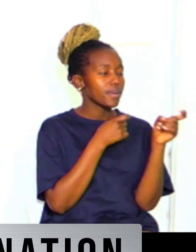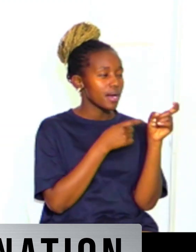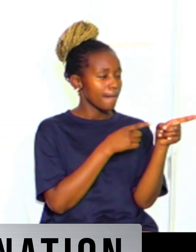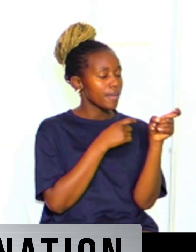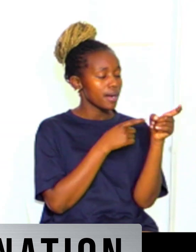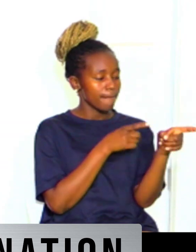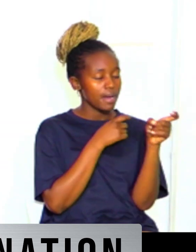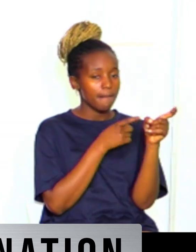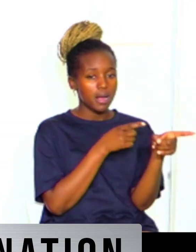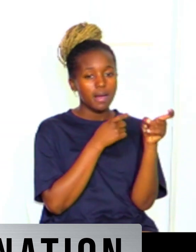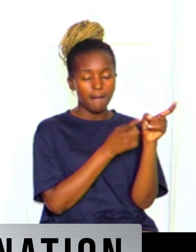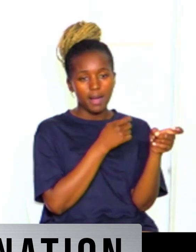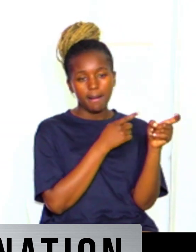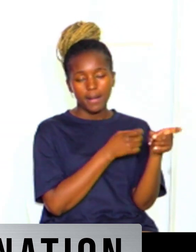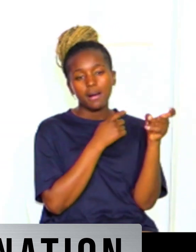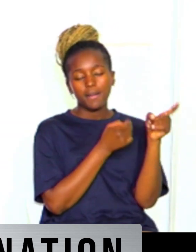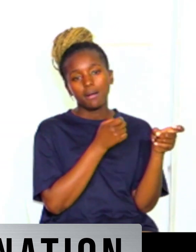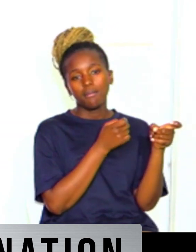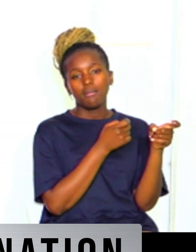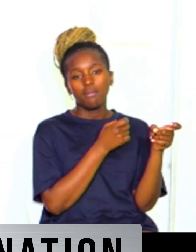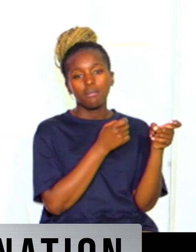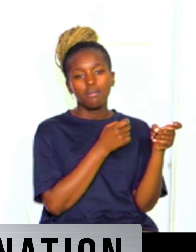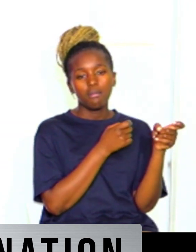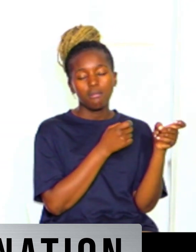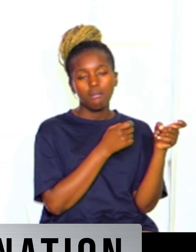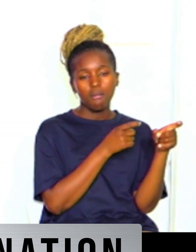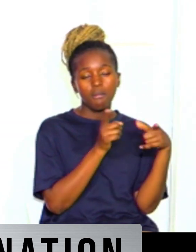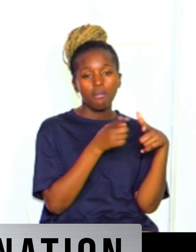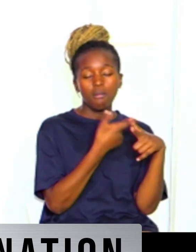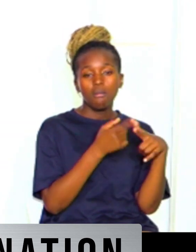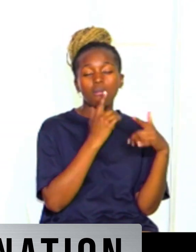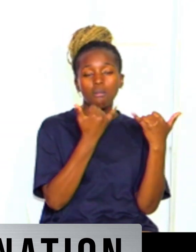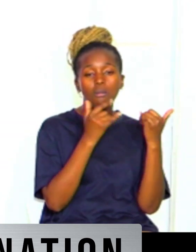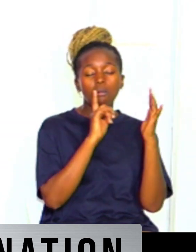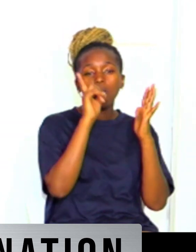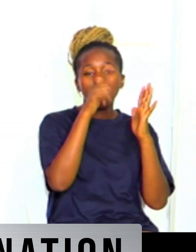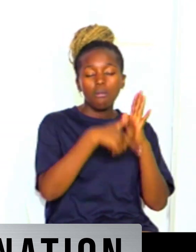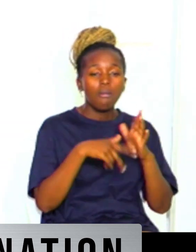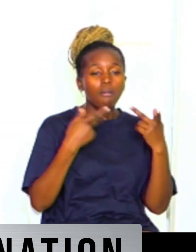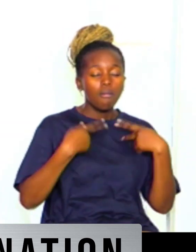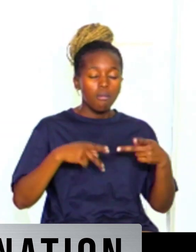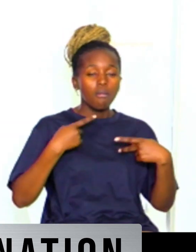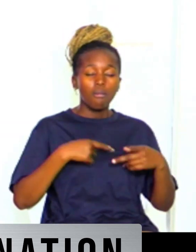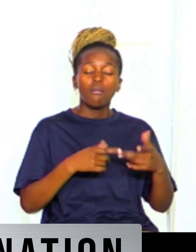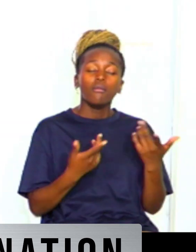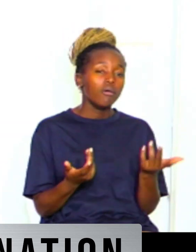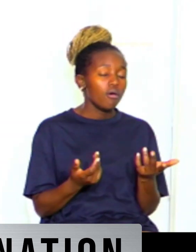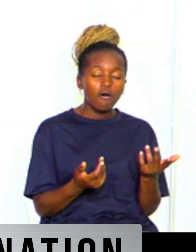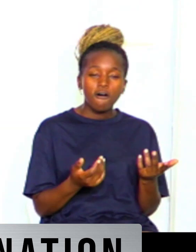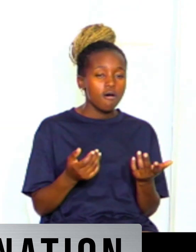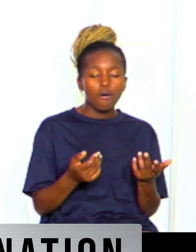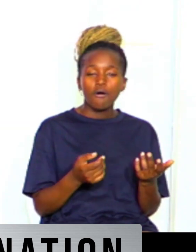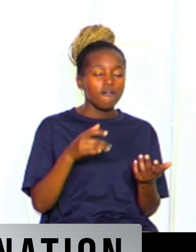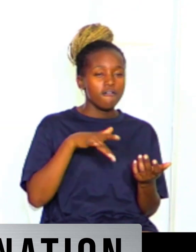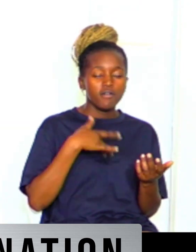comparing him with Tom Mboya. Wakakuja kumuita fake Tom Mboya. Wakaanza kumuita Tom Mboya mwitu.